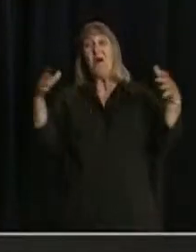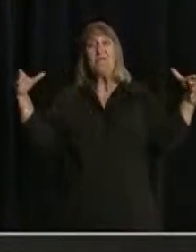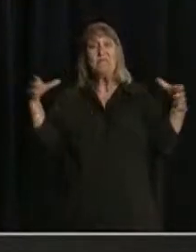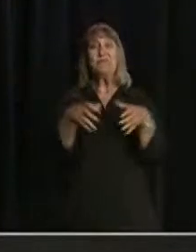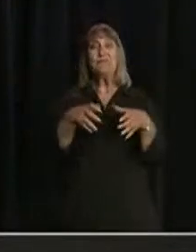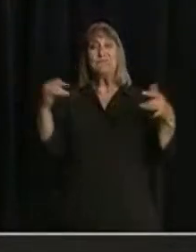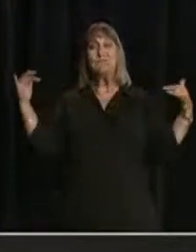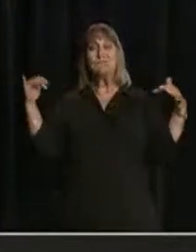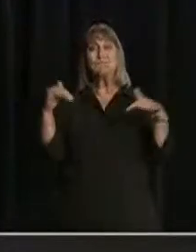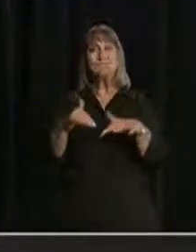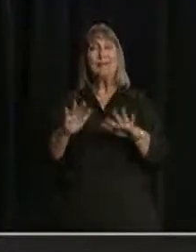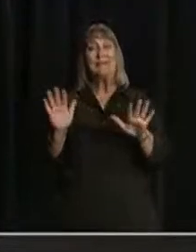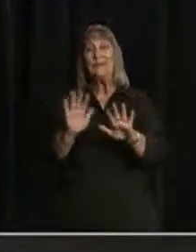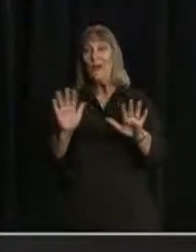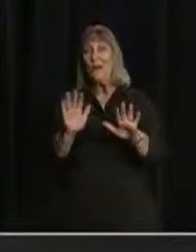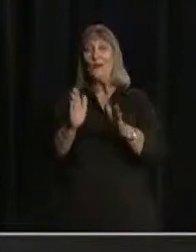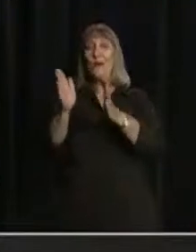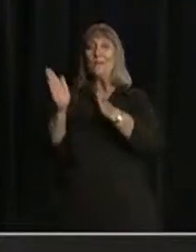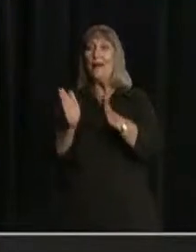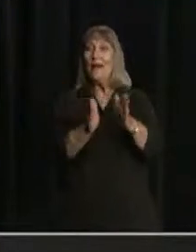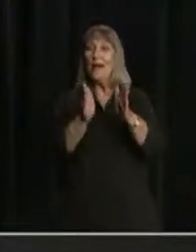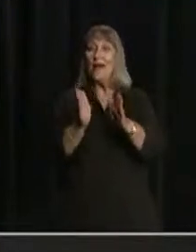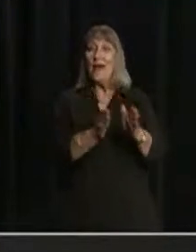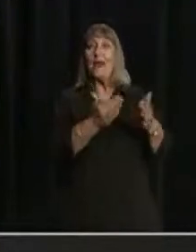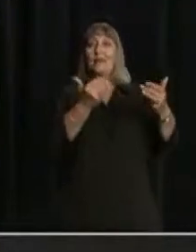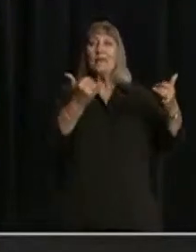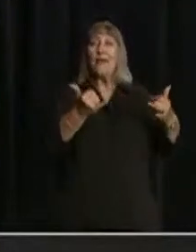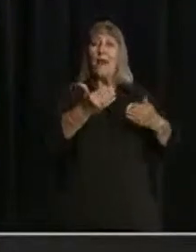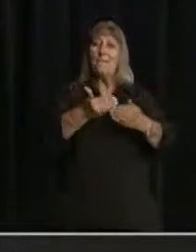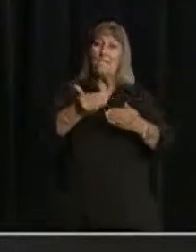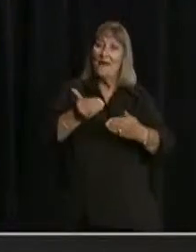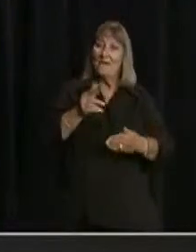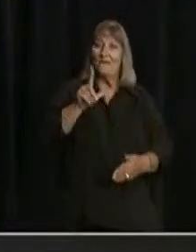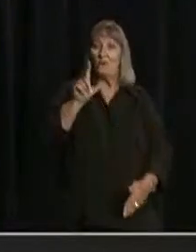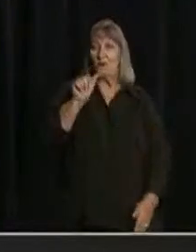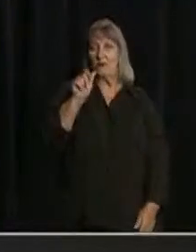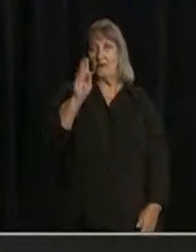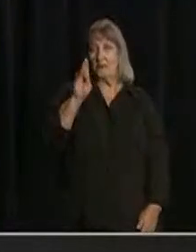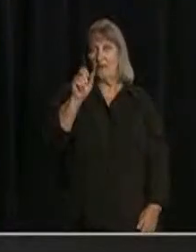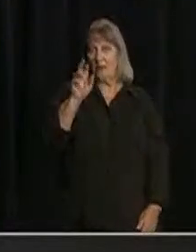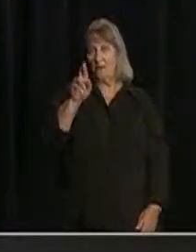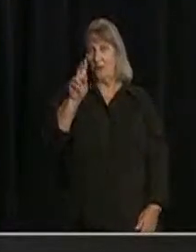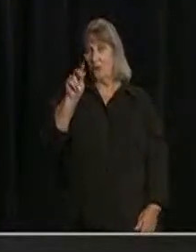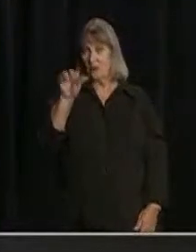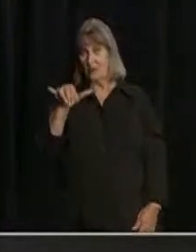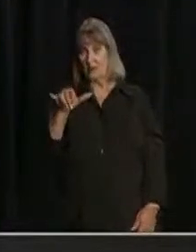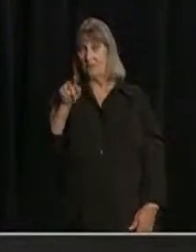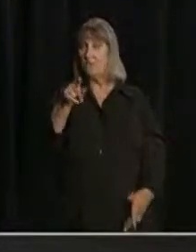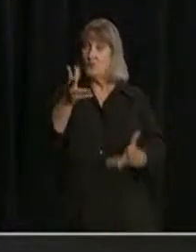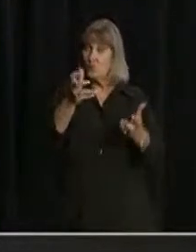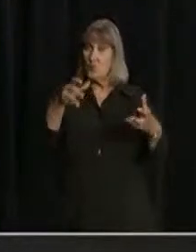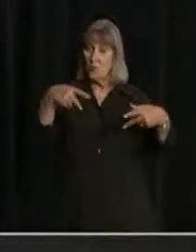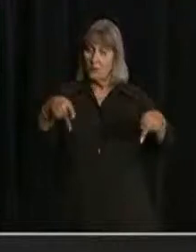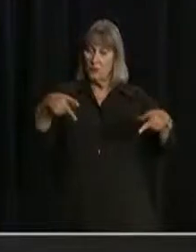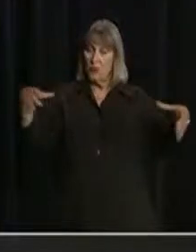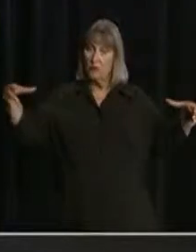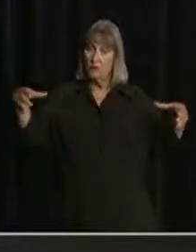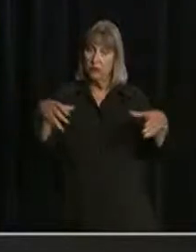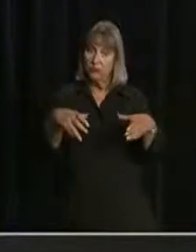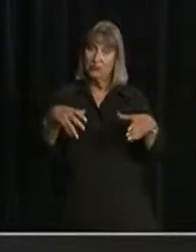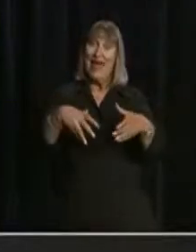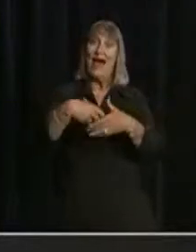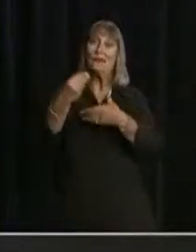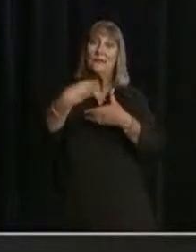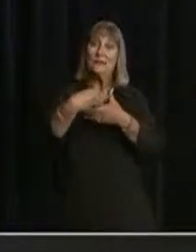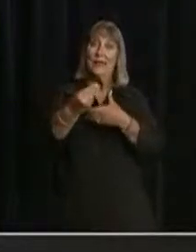against COVID-19. Plan now and ahead of Labor Day, the holiday. If you are gathering with friends, please try to do so